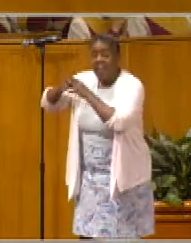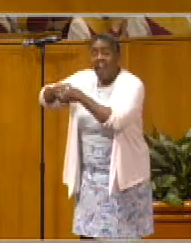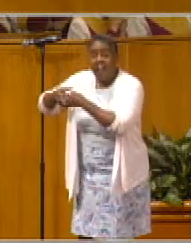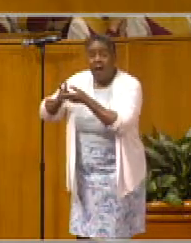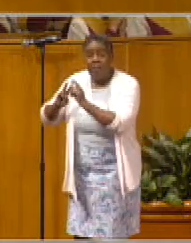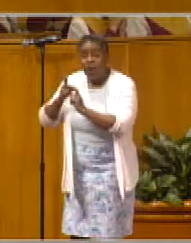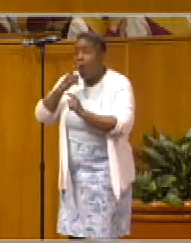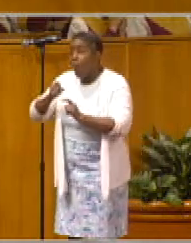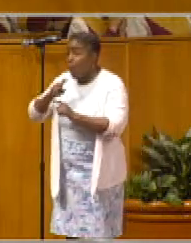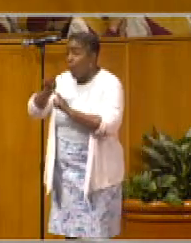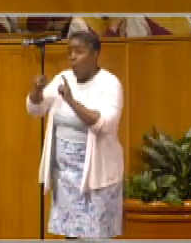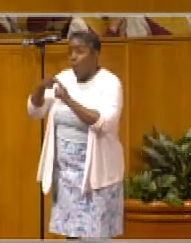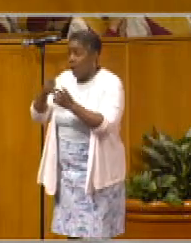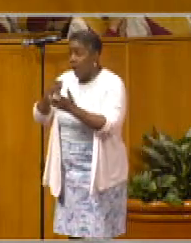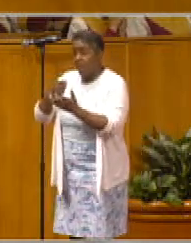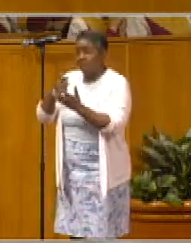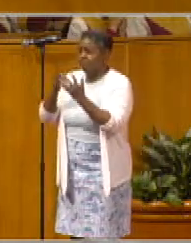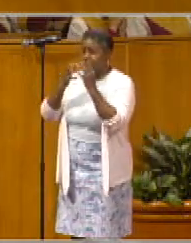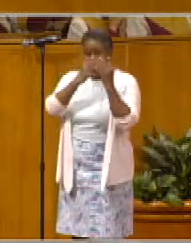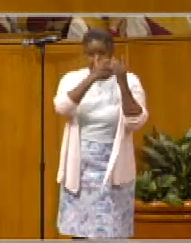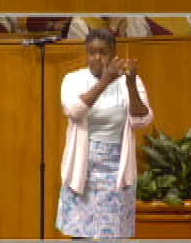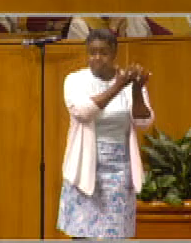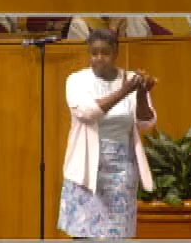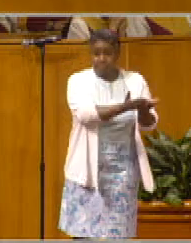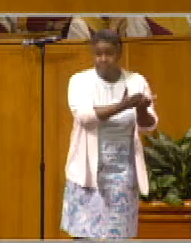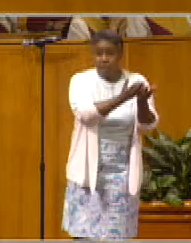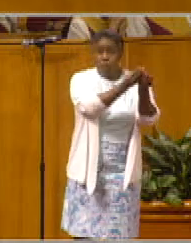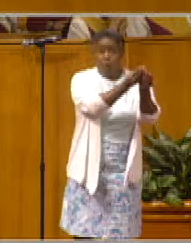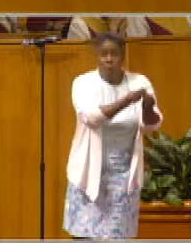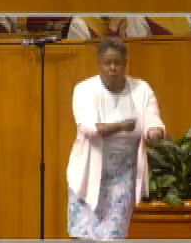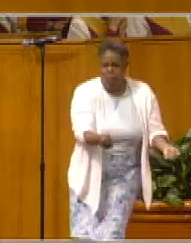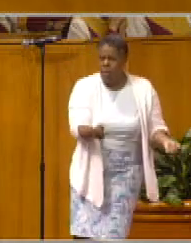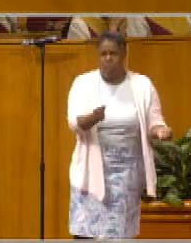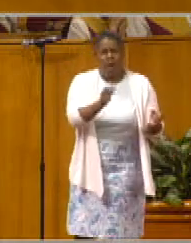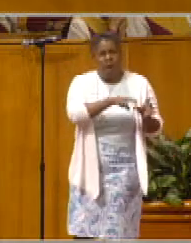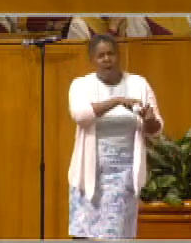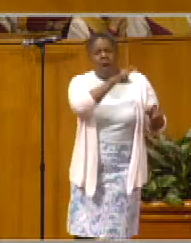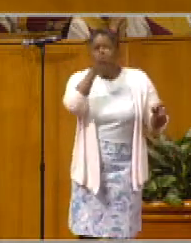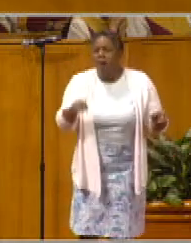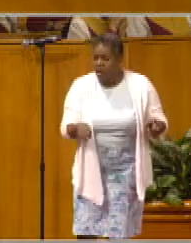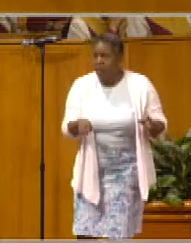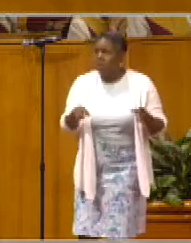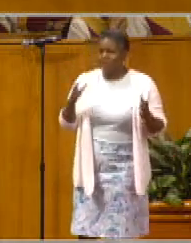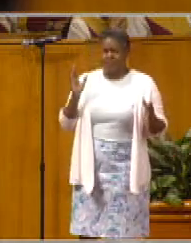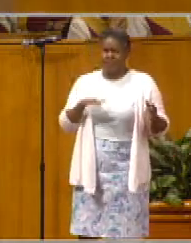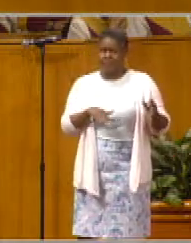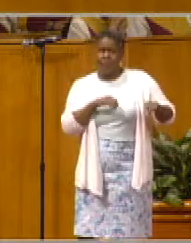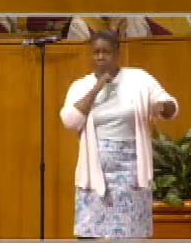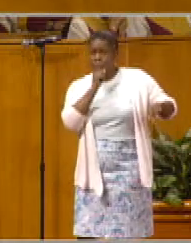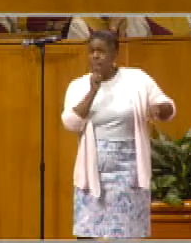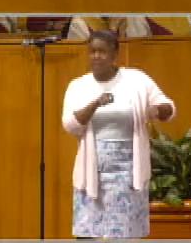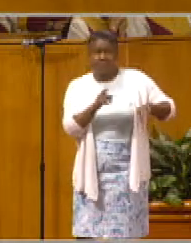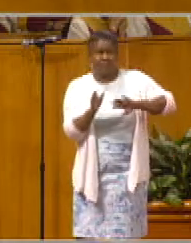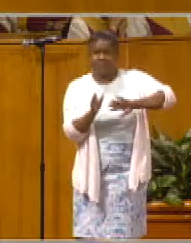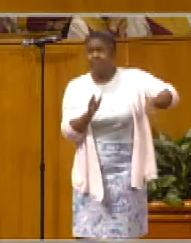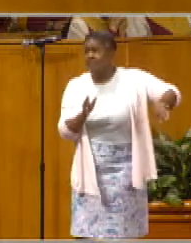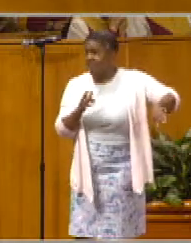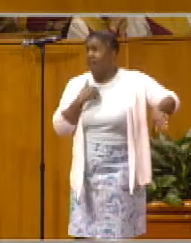when the ship was falling apart, they jumped off the ship and declared, "We don't need nothing from the